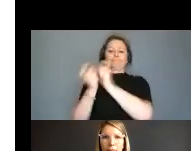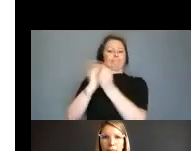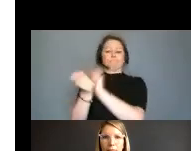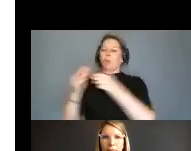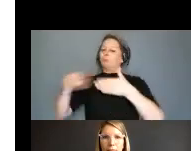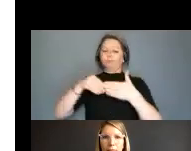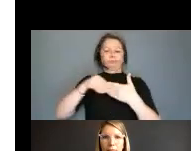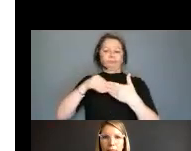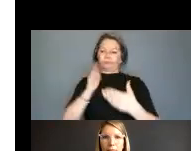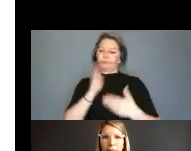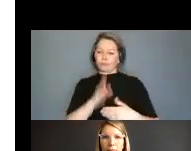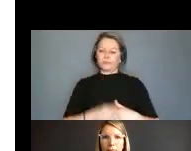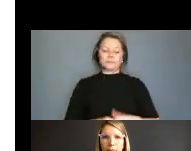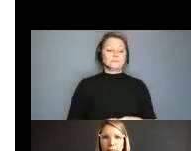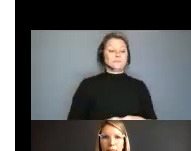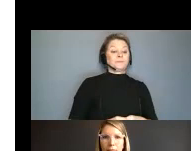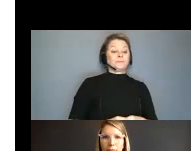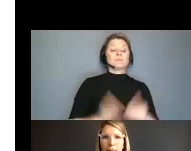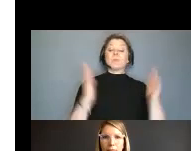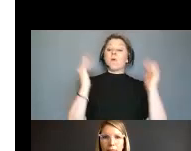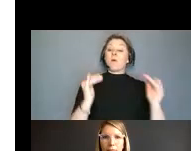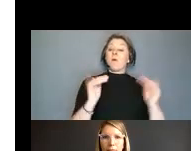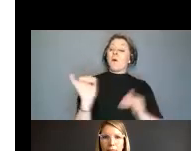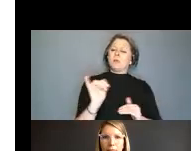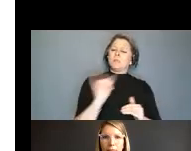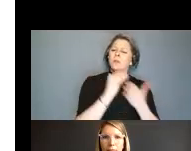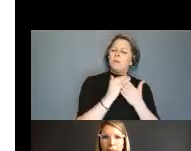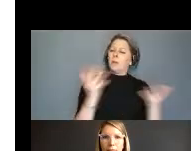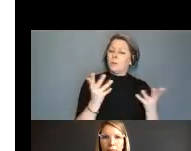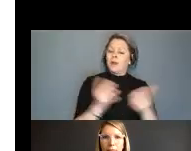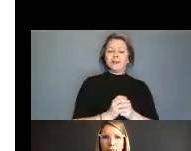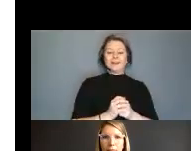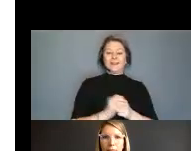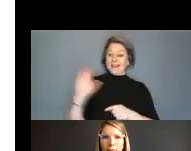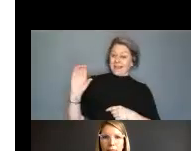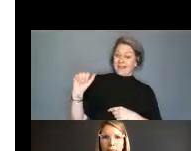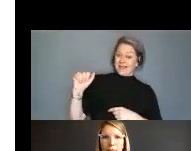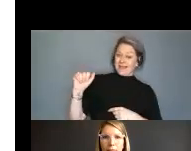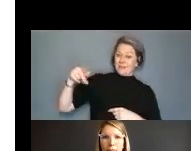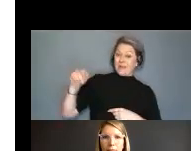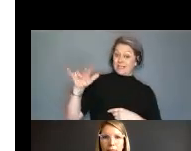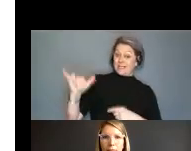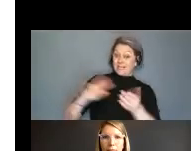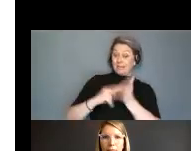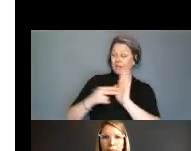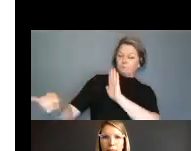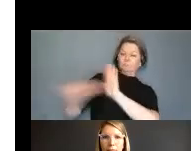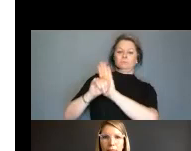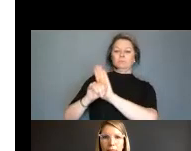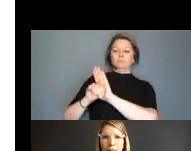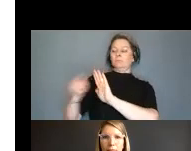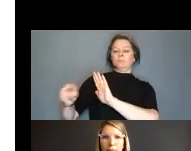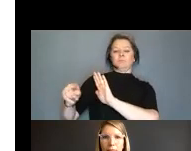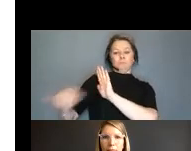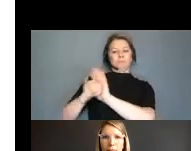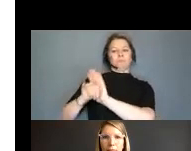And another big piece that we touched on as well, remember, is that capacity is not defined by a diagnosis or disability. So for example,